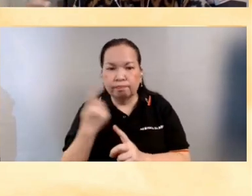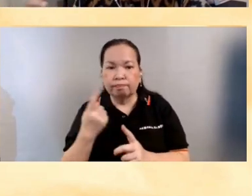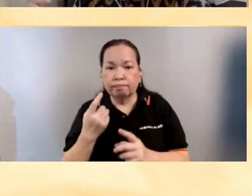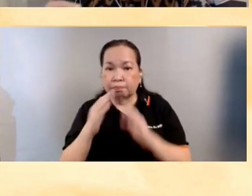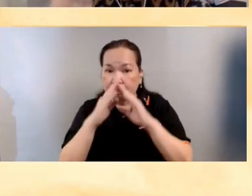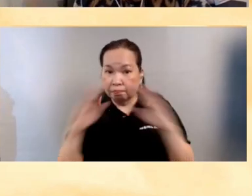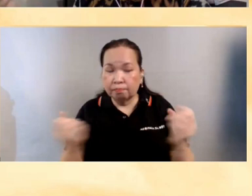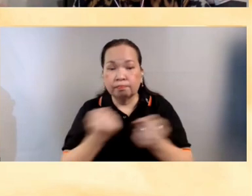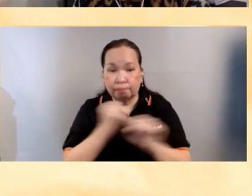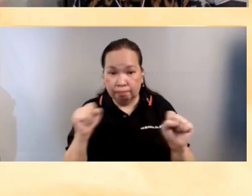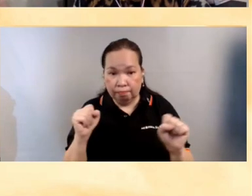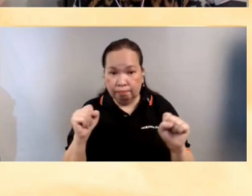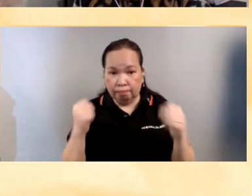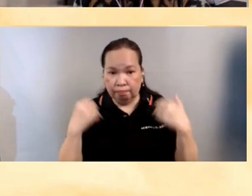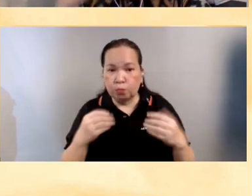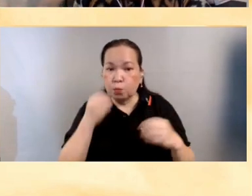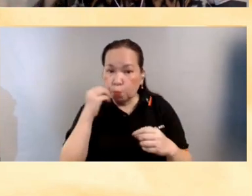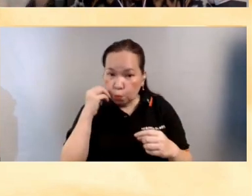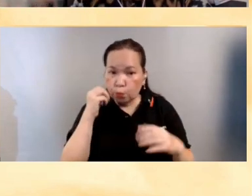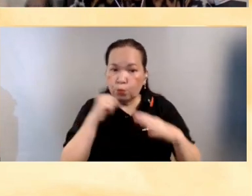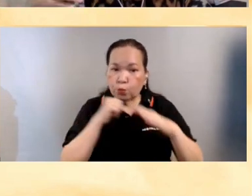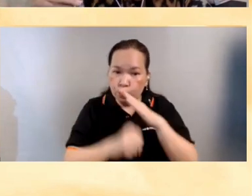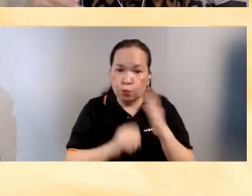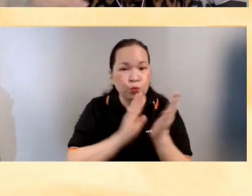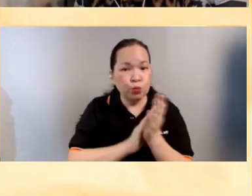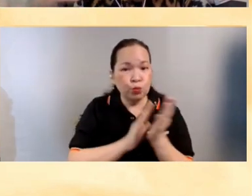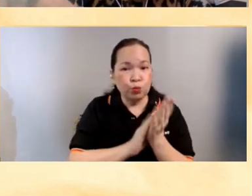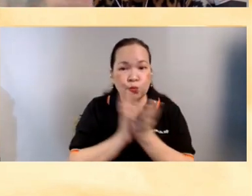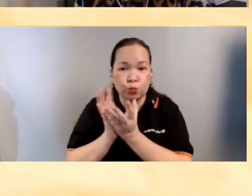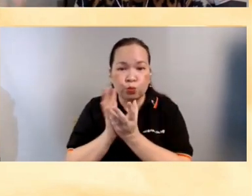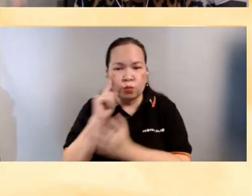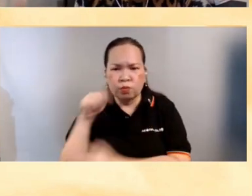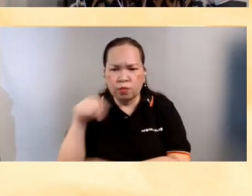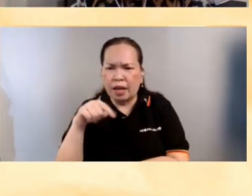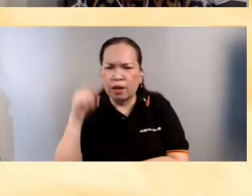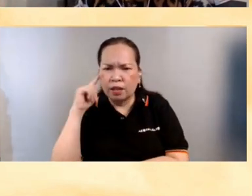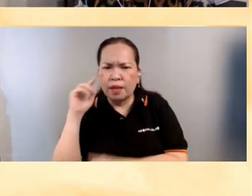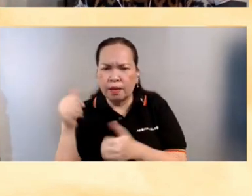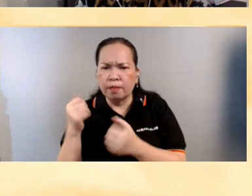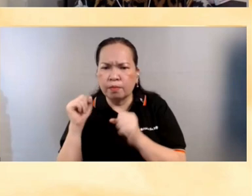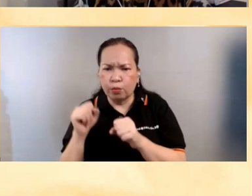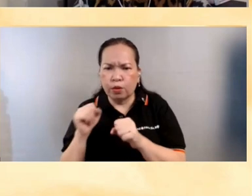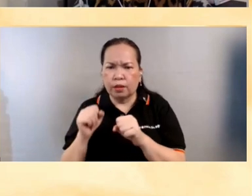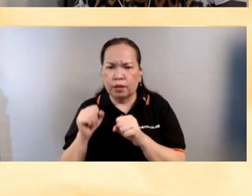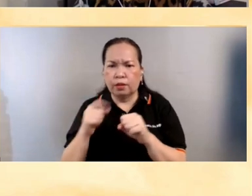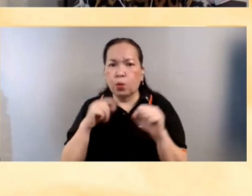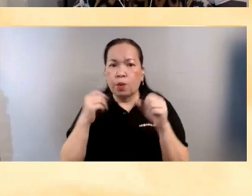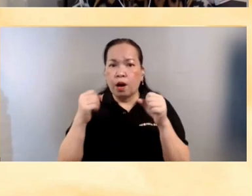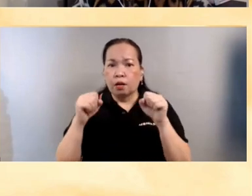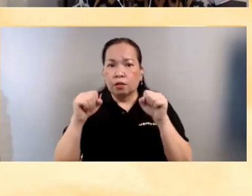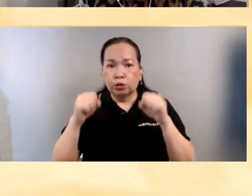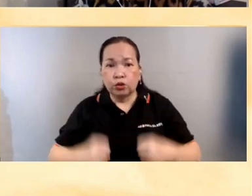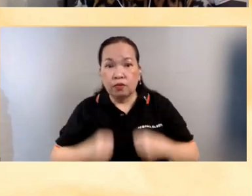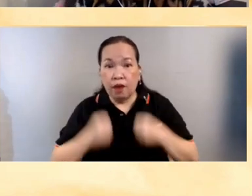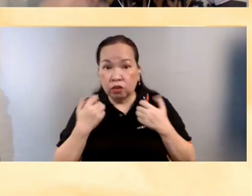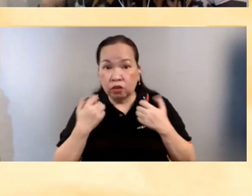at school, and then in the community. Maybe all of us need to think, how can we do this for OSAEC survivors?